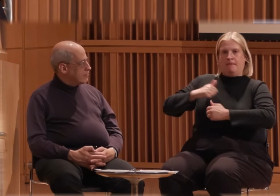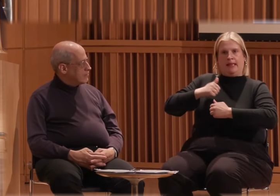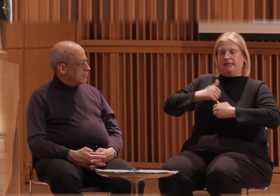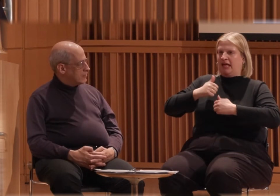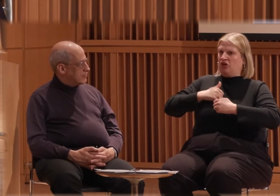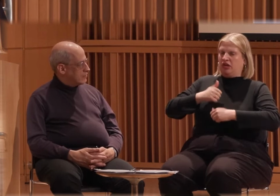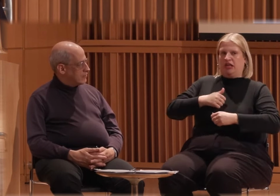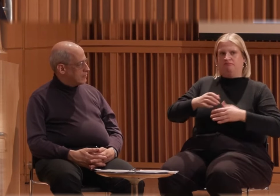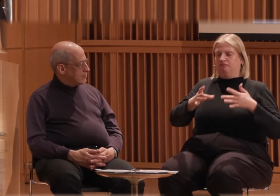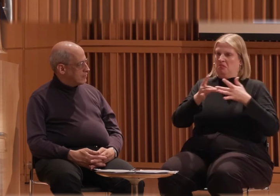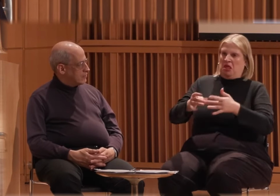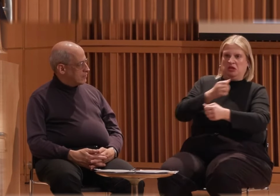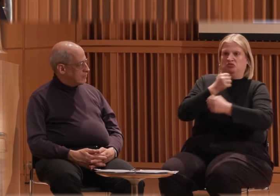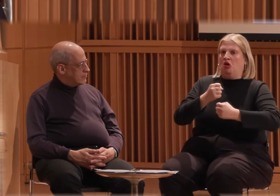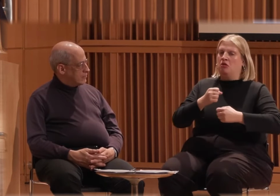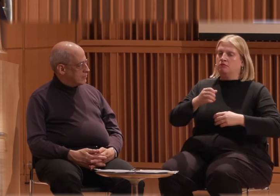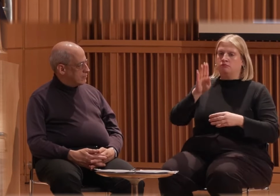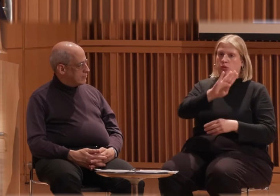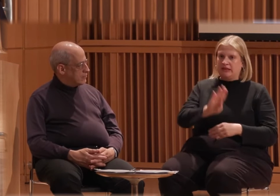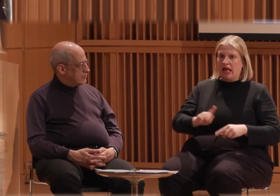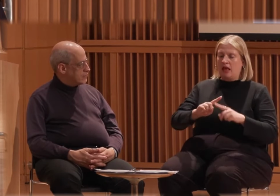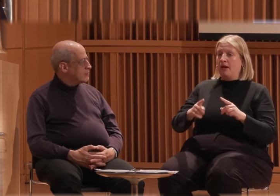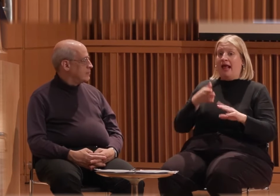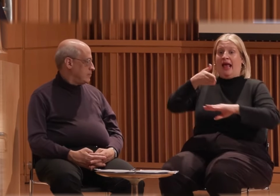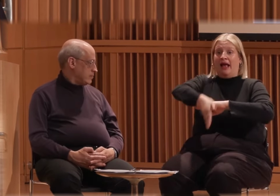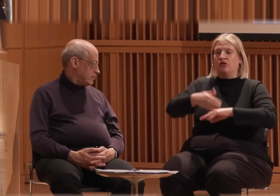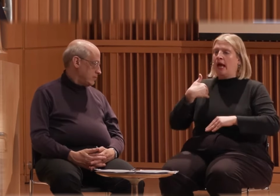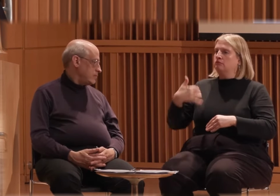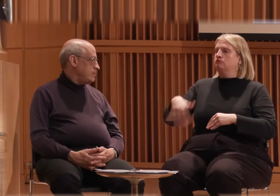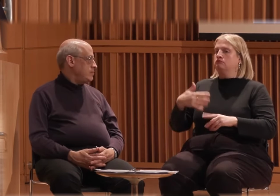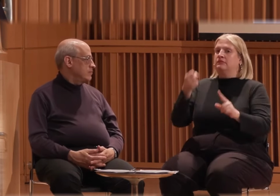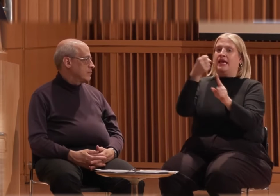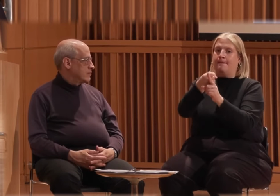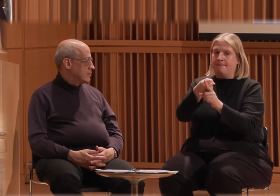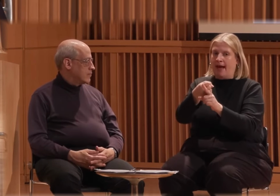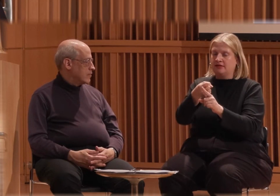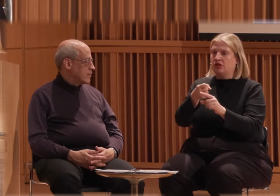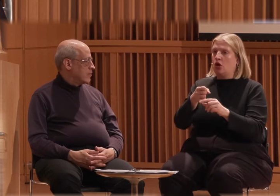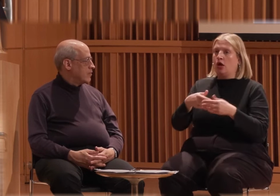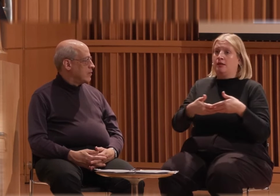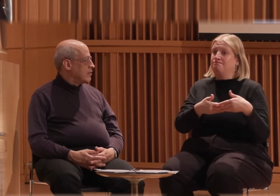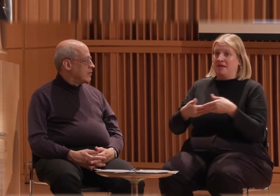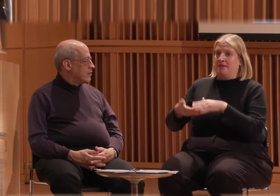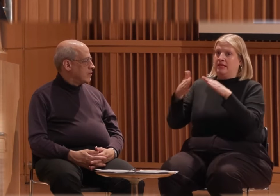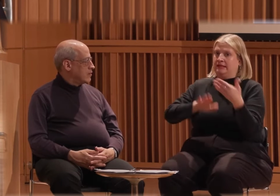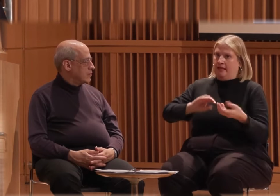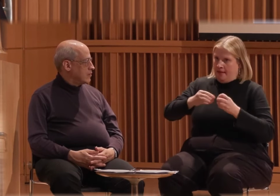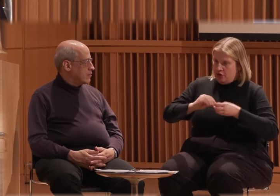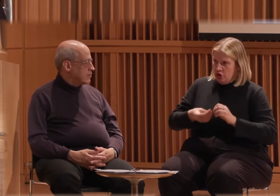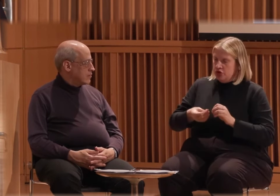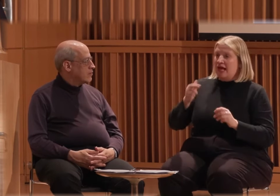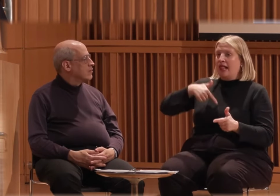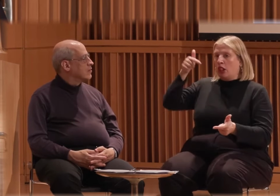it immediately had a huge effect on infant mortality rates and lowered